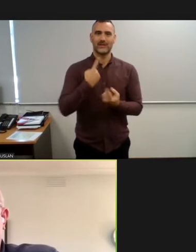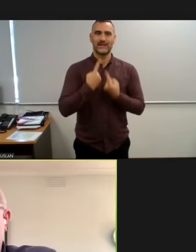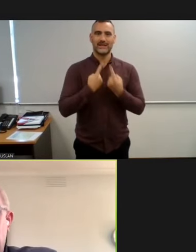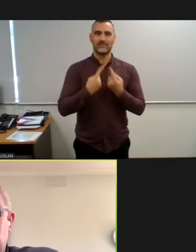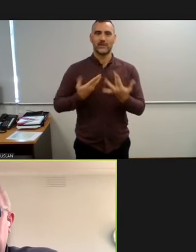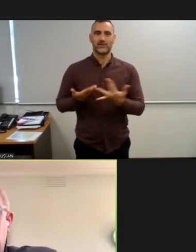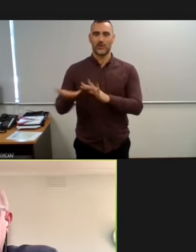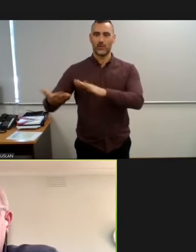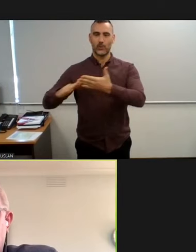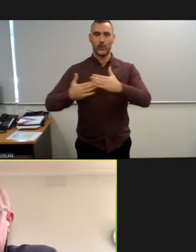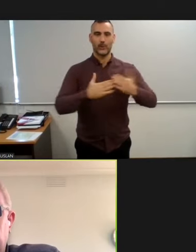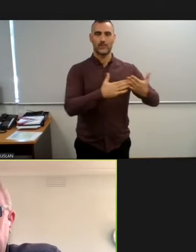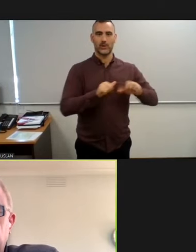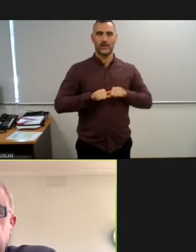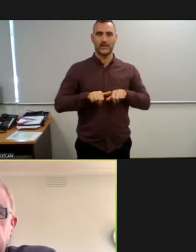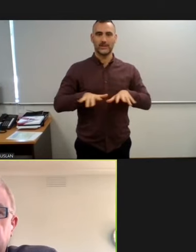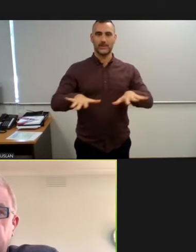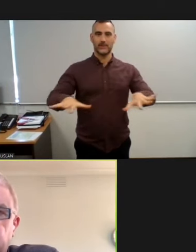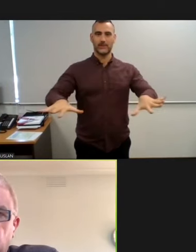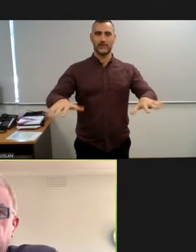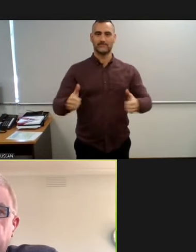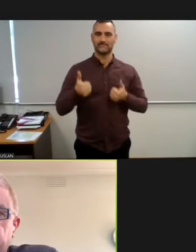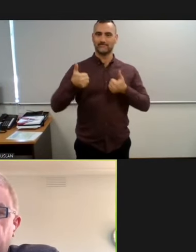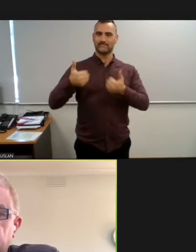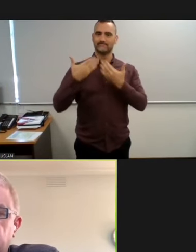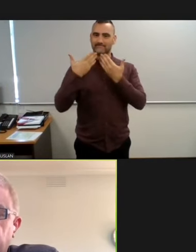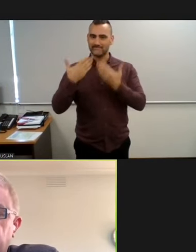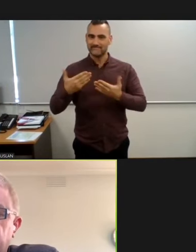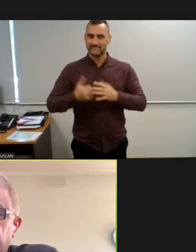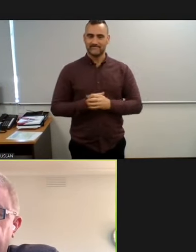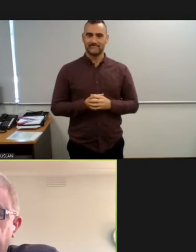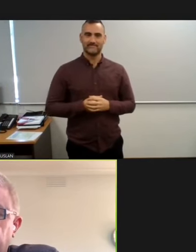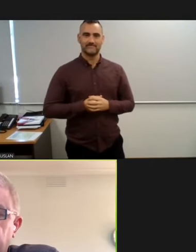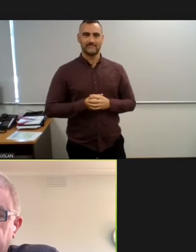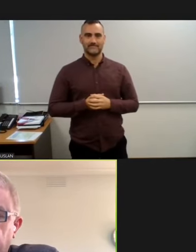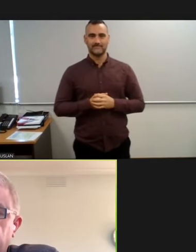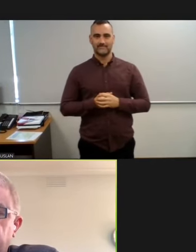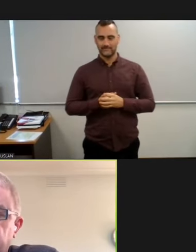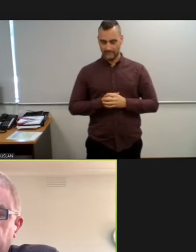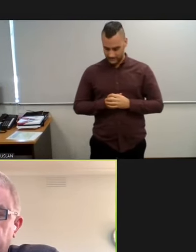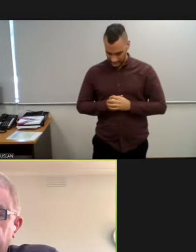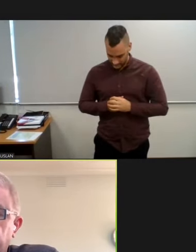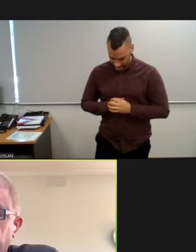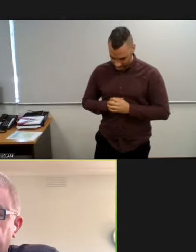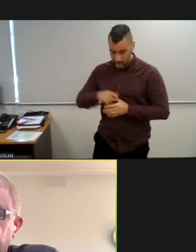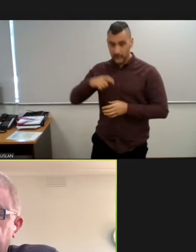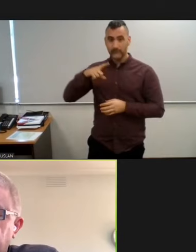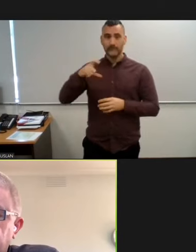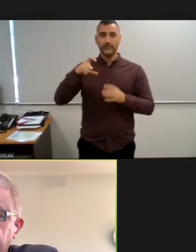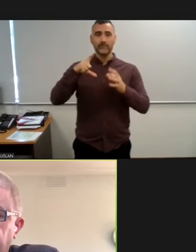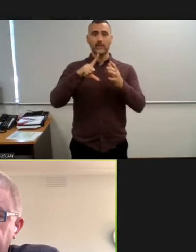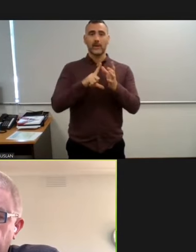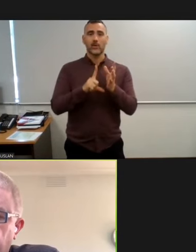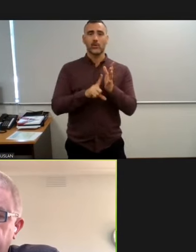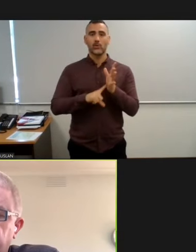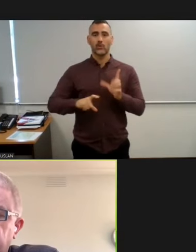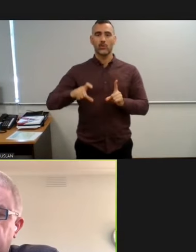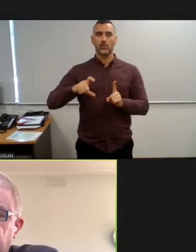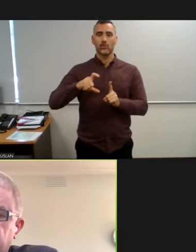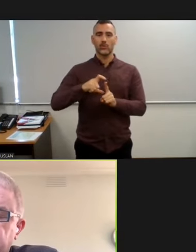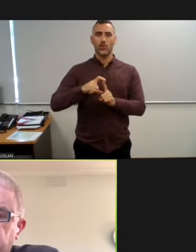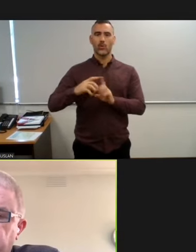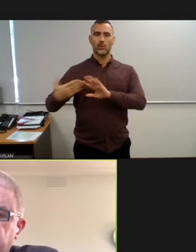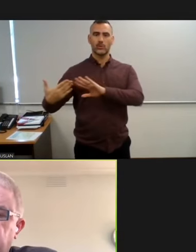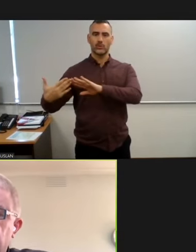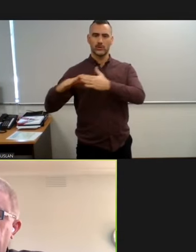So look, the issues of engaging well with cold communities have been incredibly important to us right from the